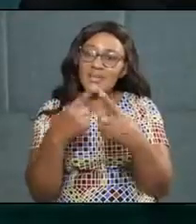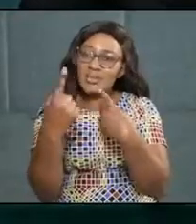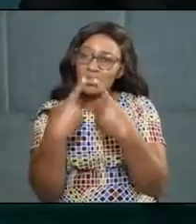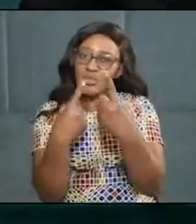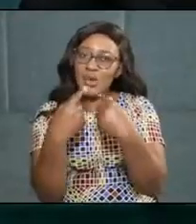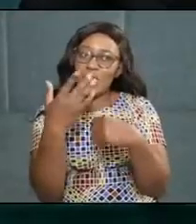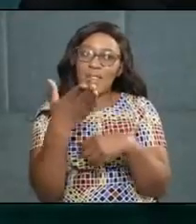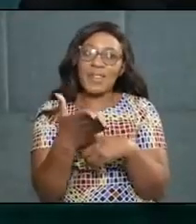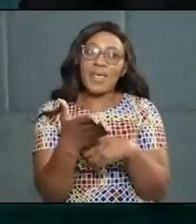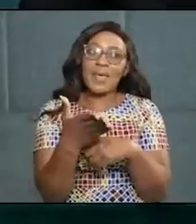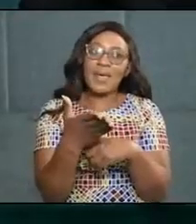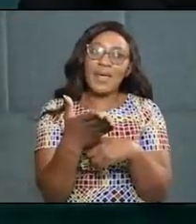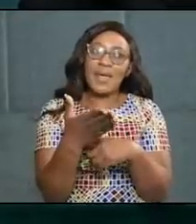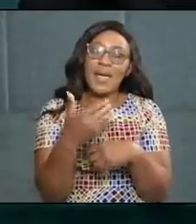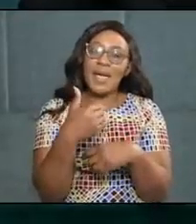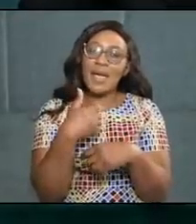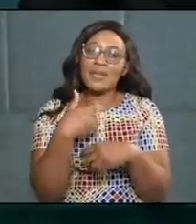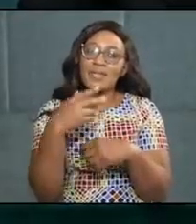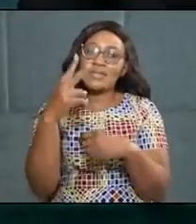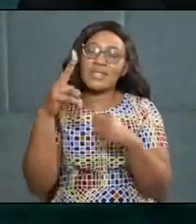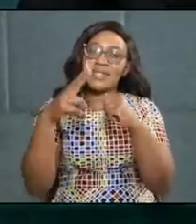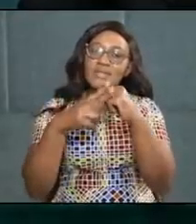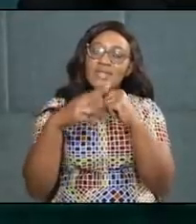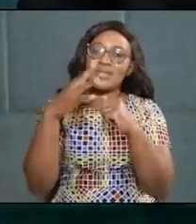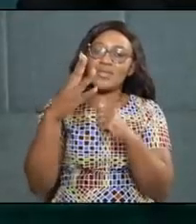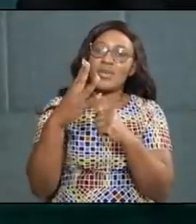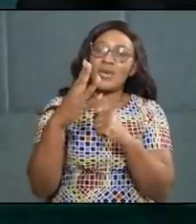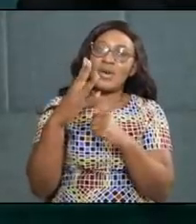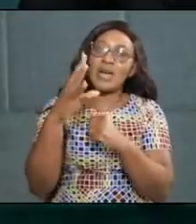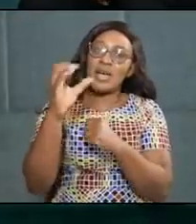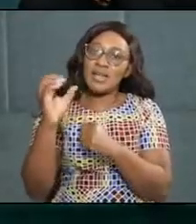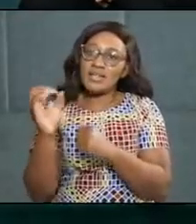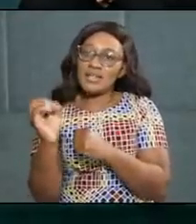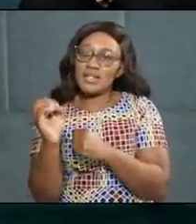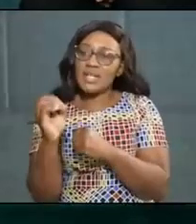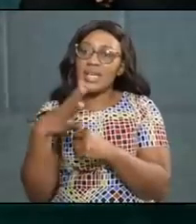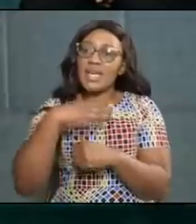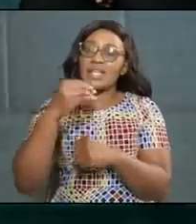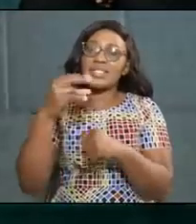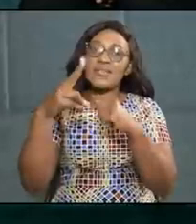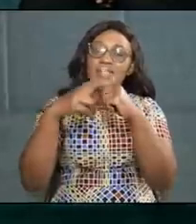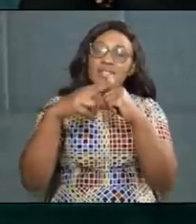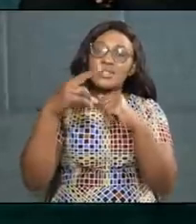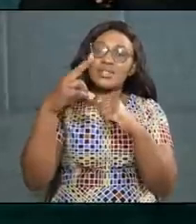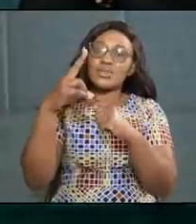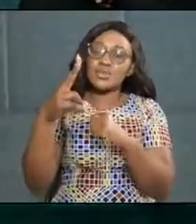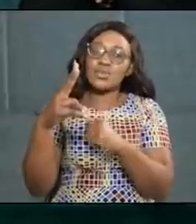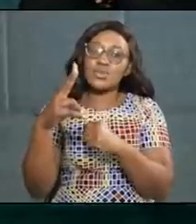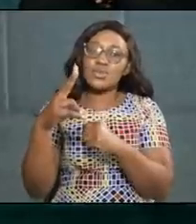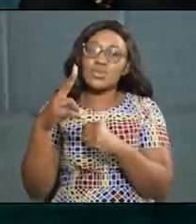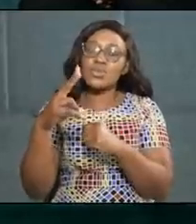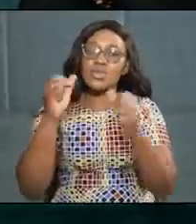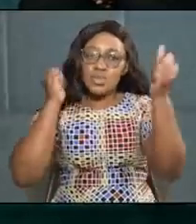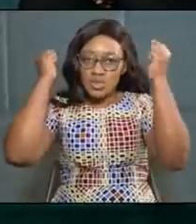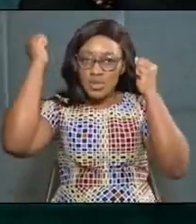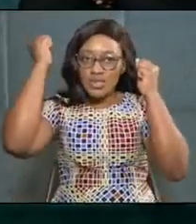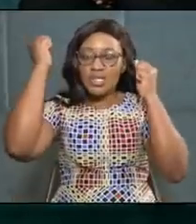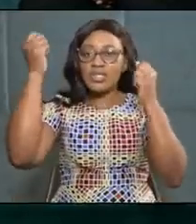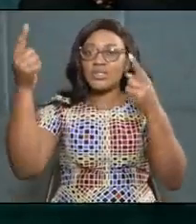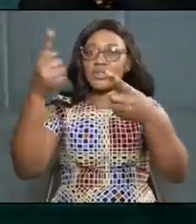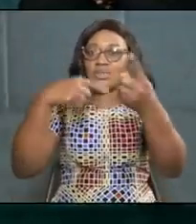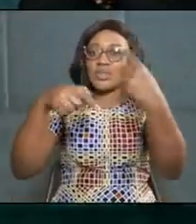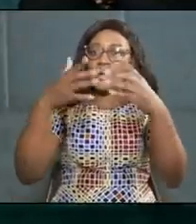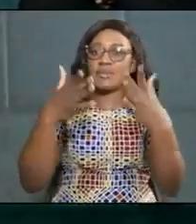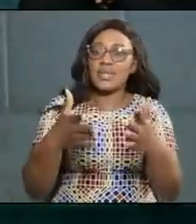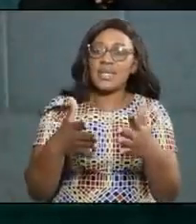need 472 soldiers to escort him to Caesarea. Wow, that's interesting. And another lie